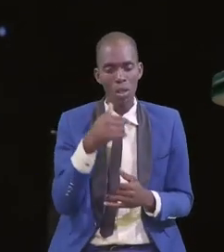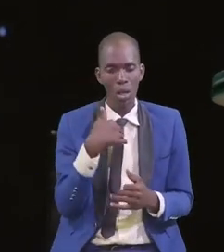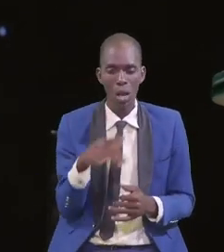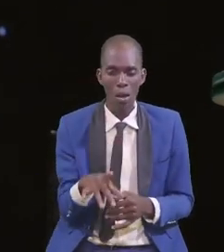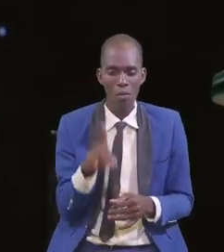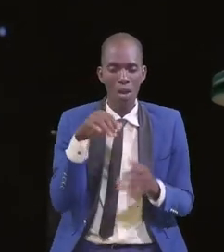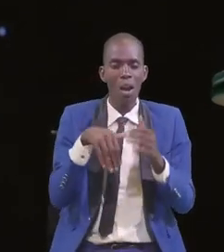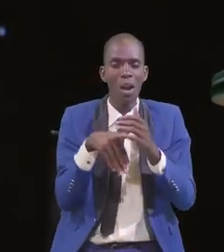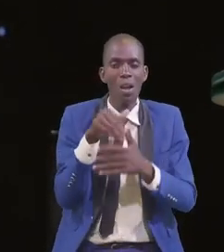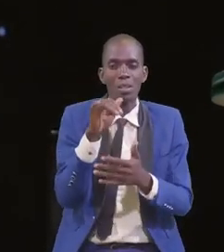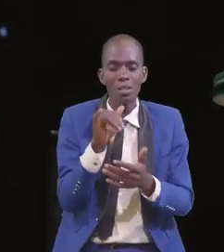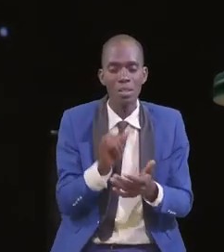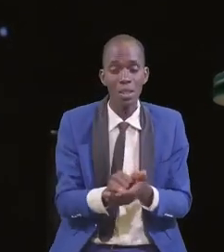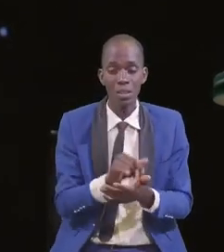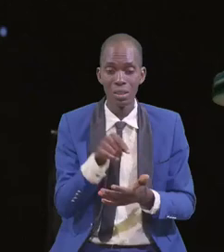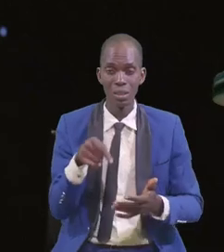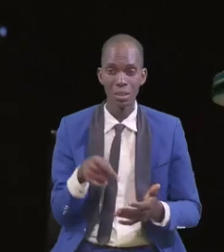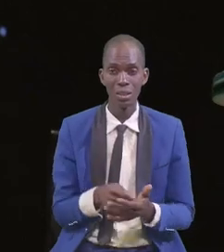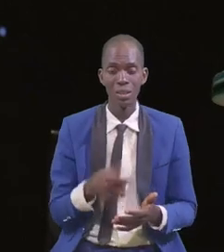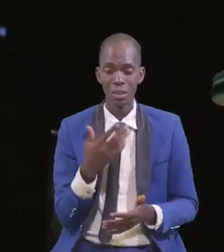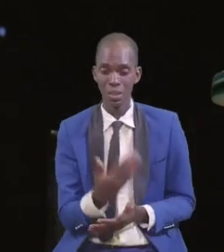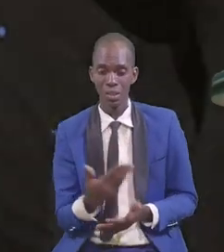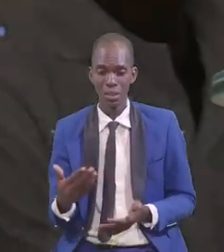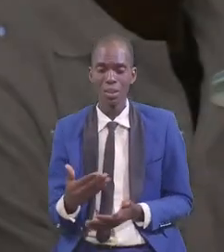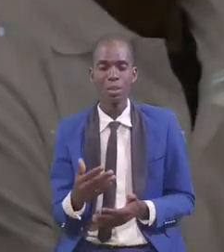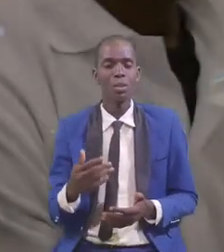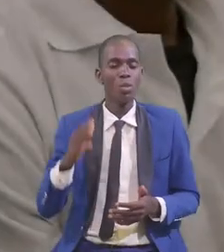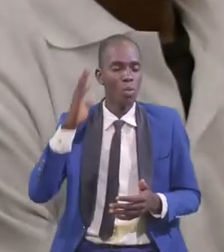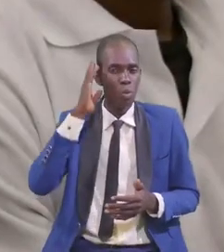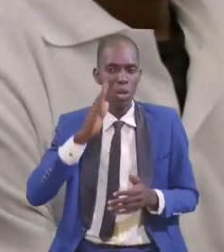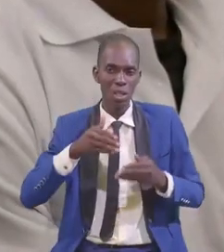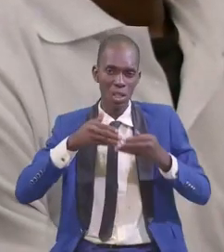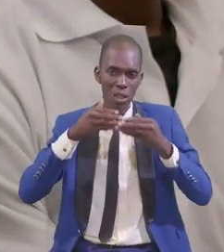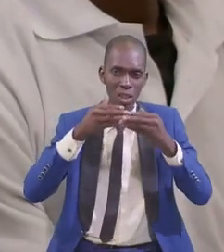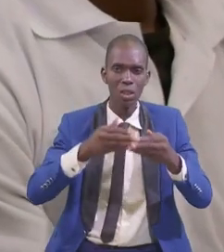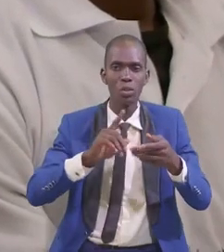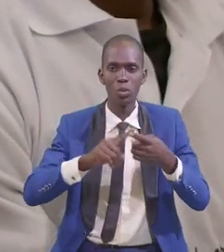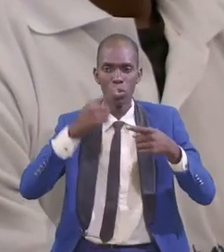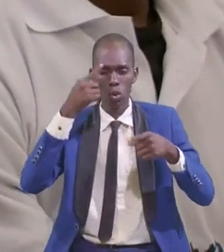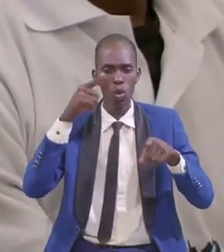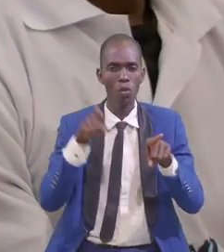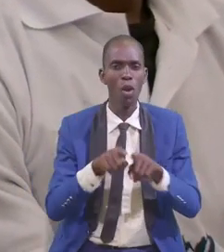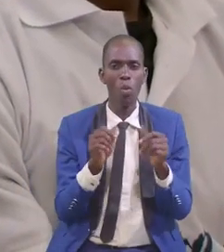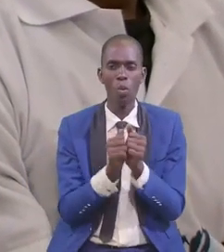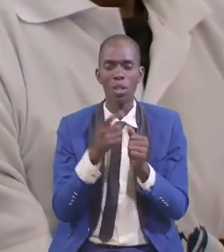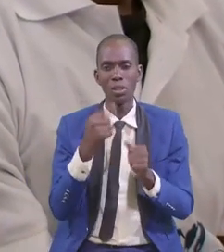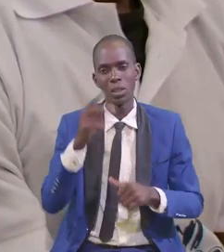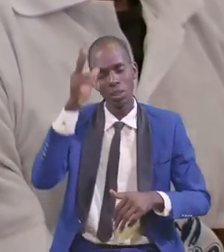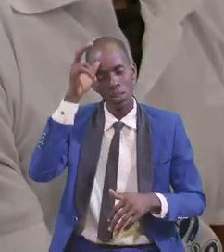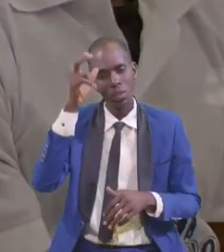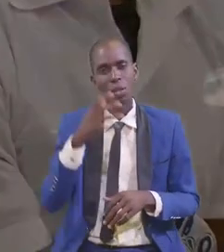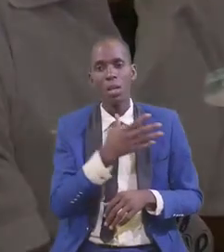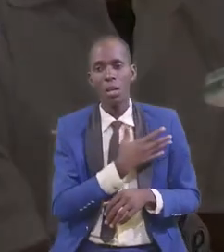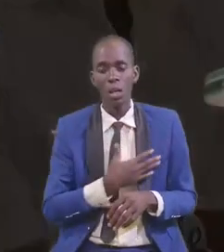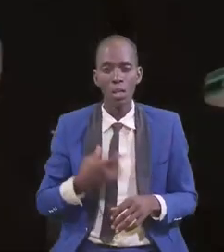will lead to covenant with the devil, with darkness. And they have said, I will